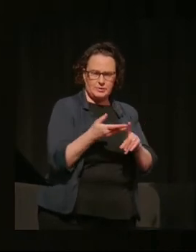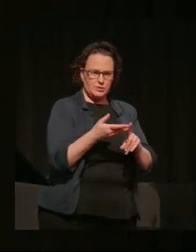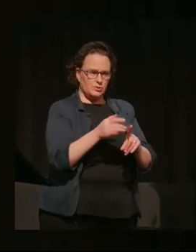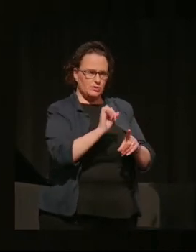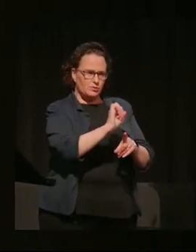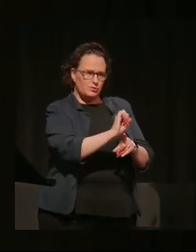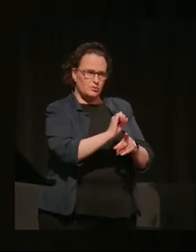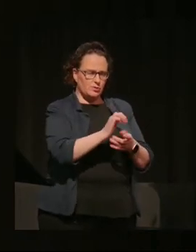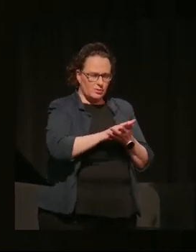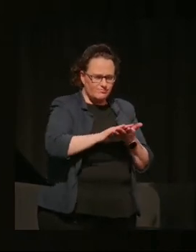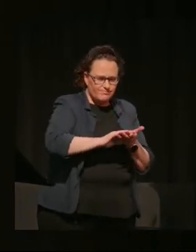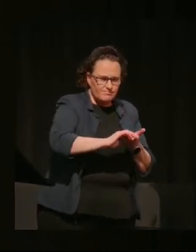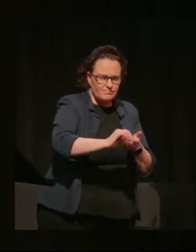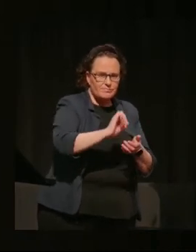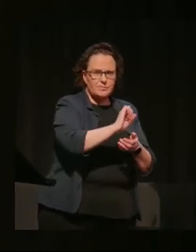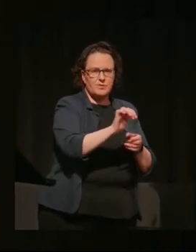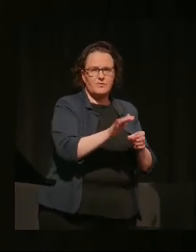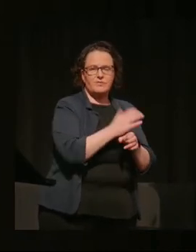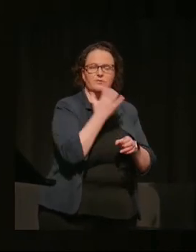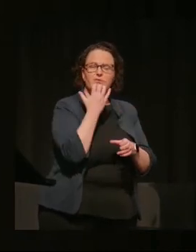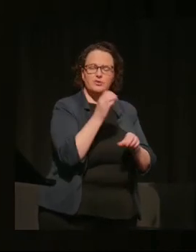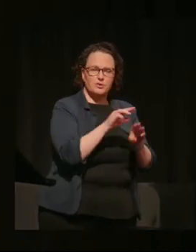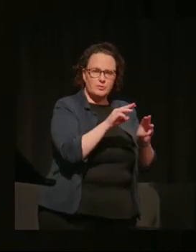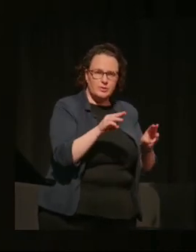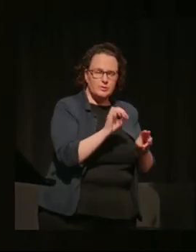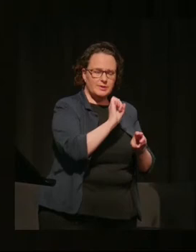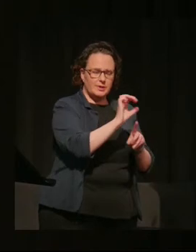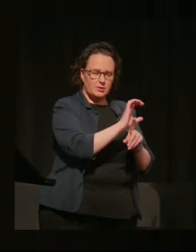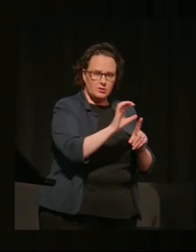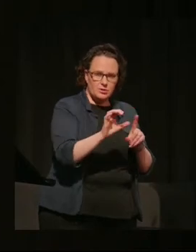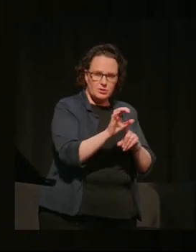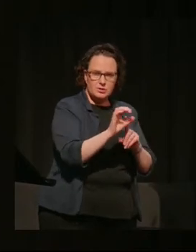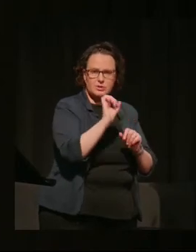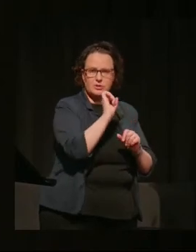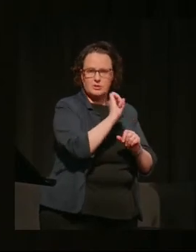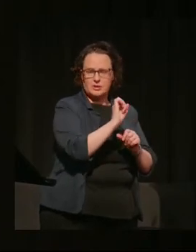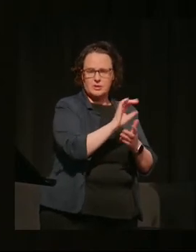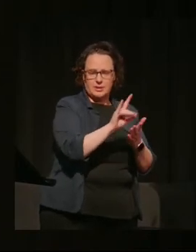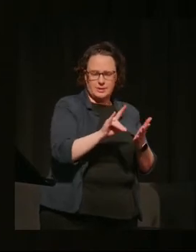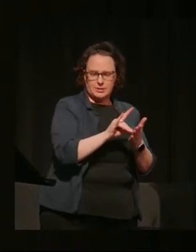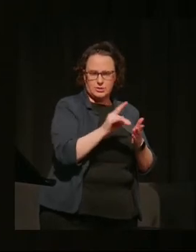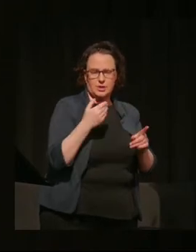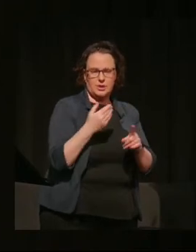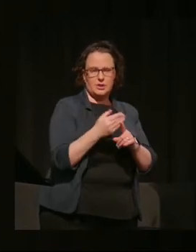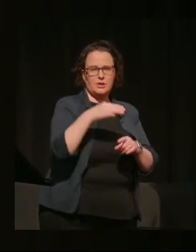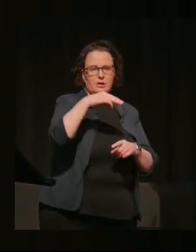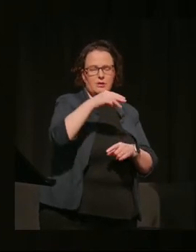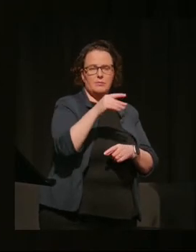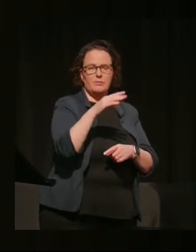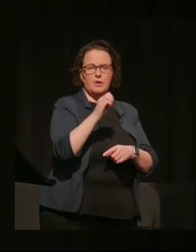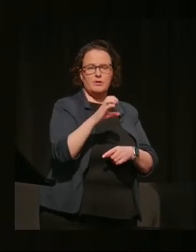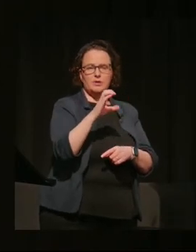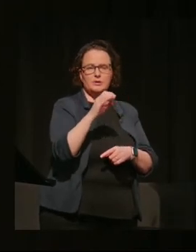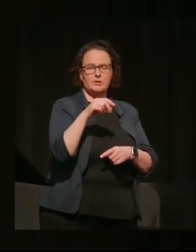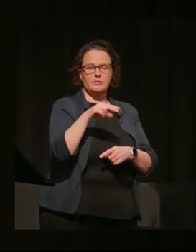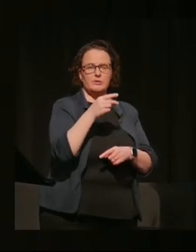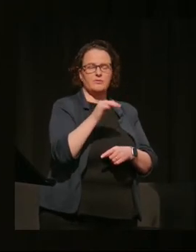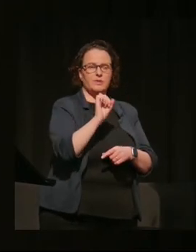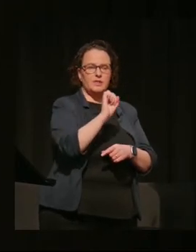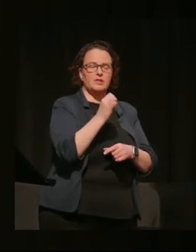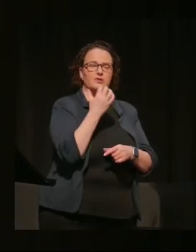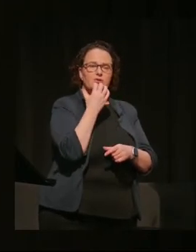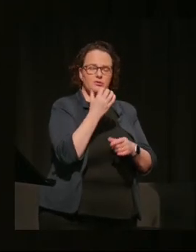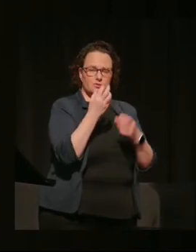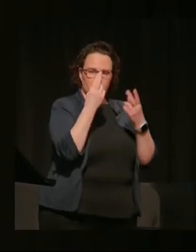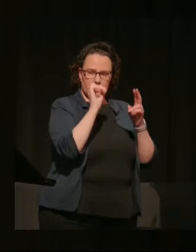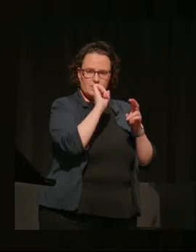Jewish people, their culture, and their history. Maurice Cohen, chairperson of the Jewish Representative Council of Ireland, will give